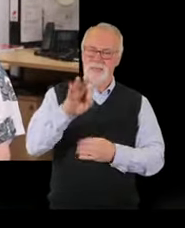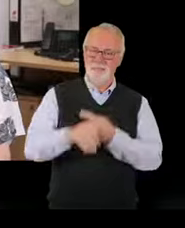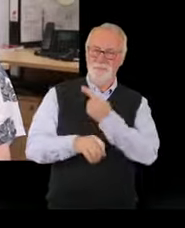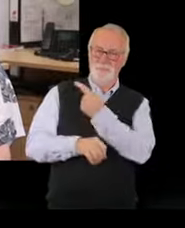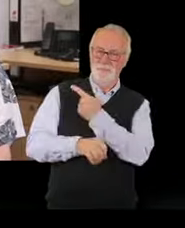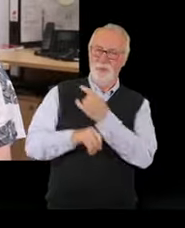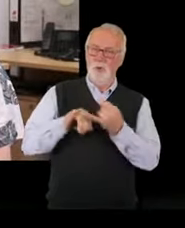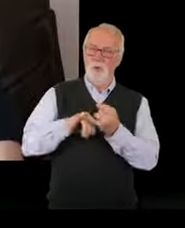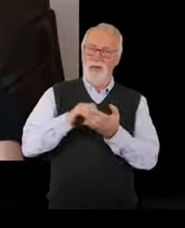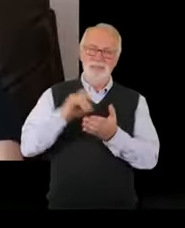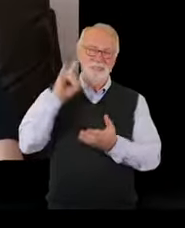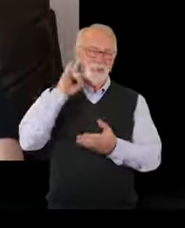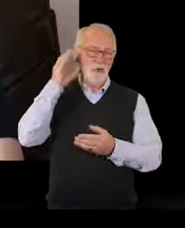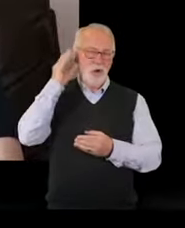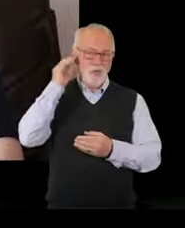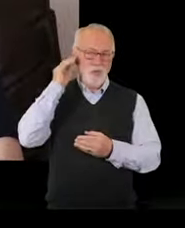gradual process.